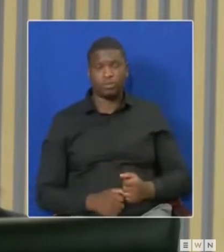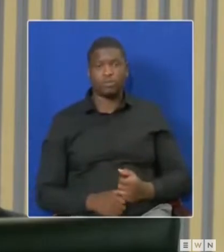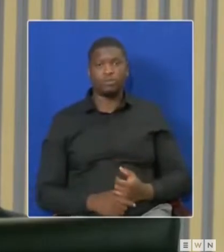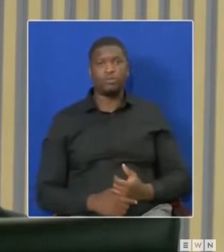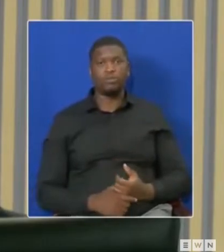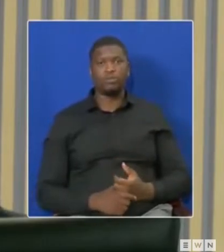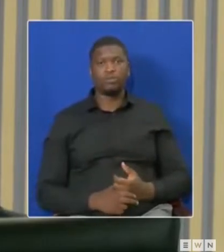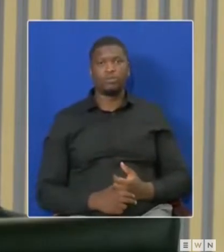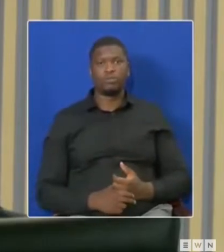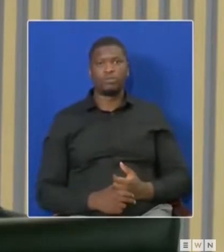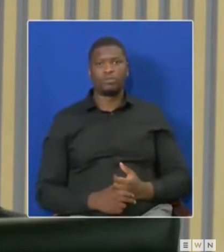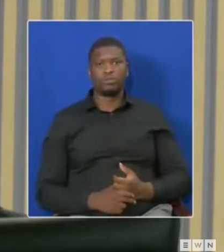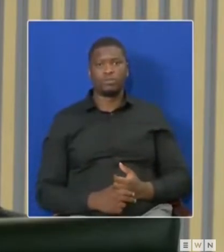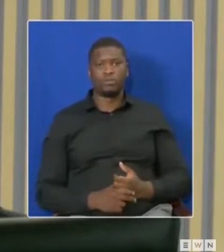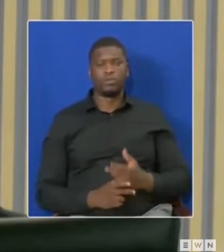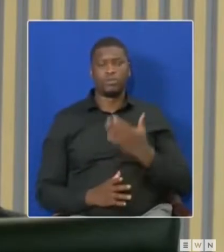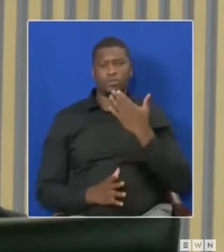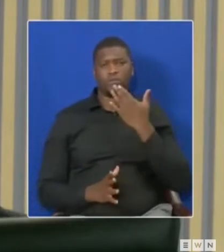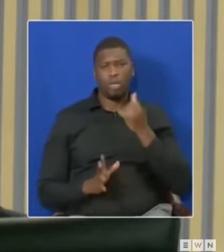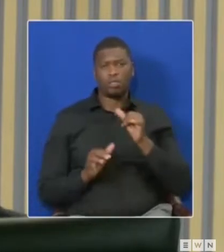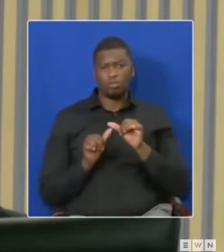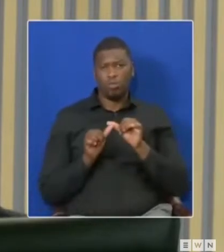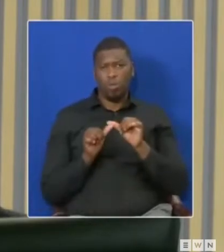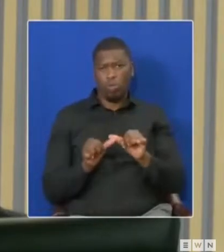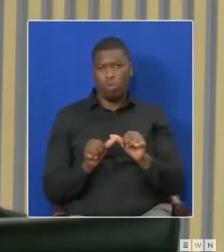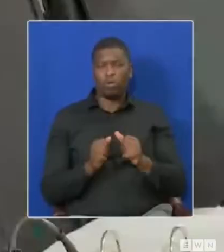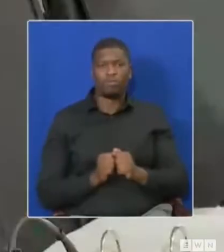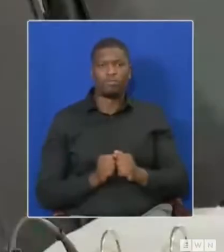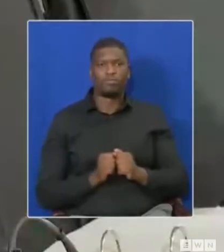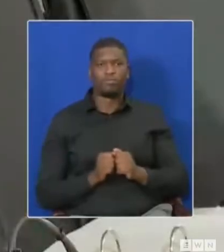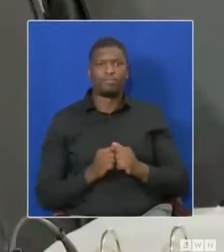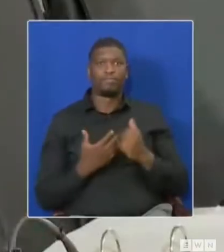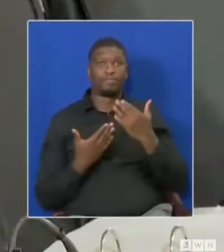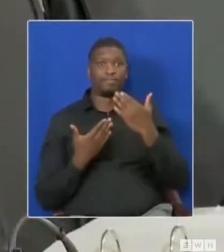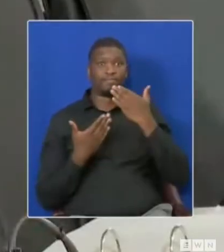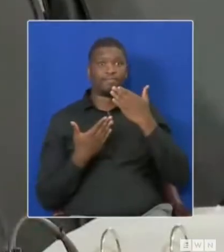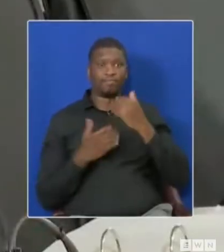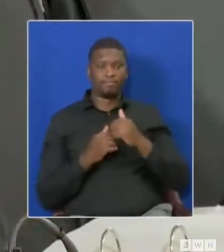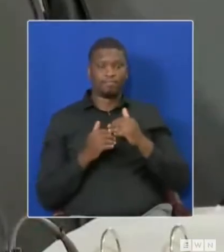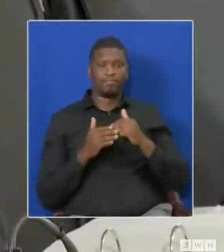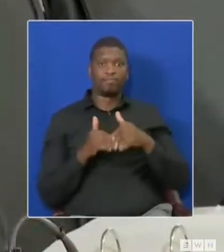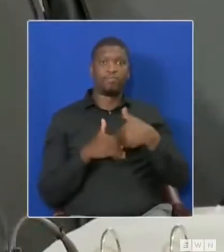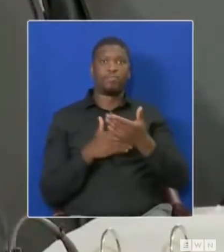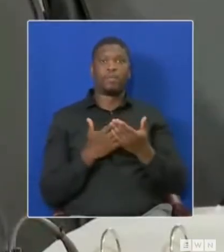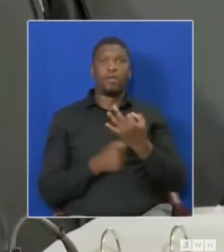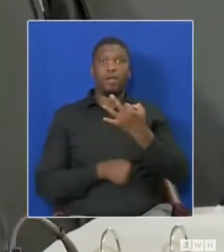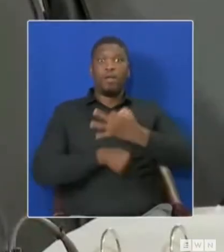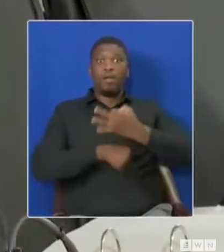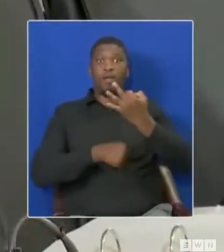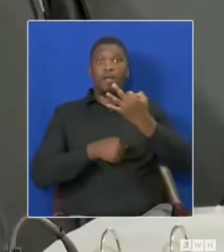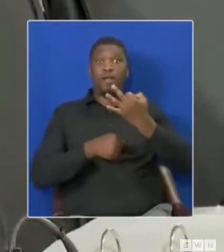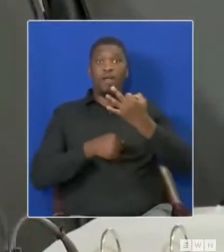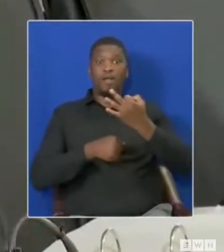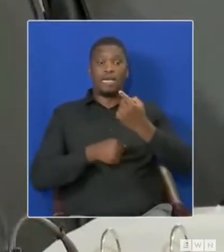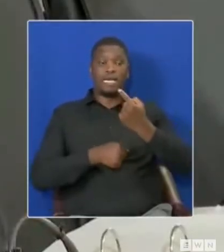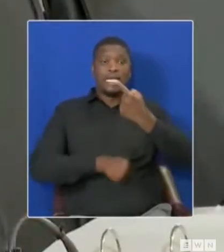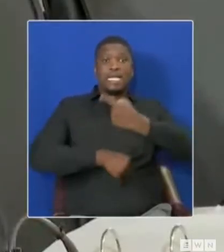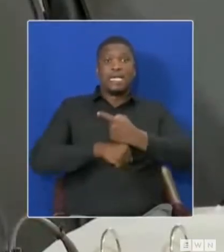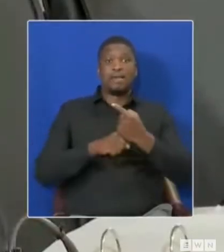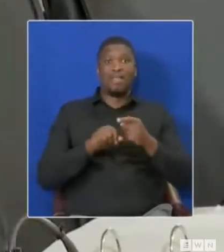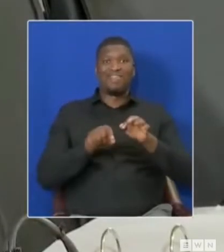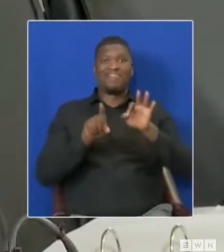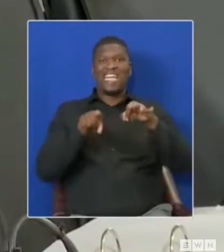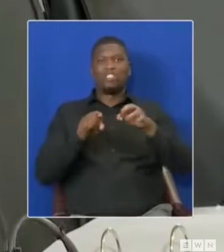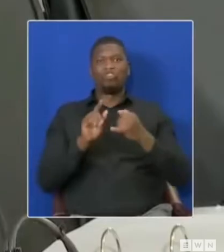Please continue. Thank you. On 13 January 2025, Mr. Matlala shares crime intelligence